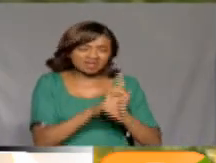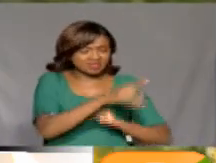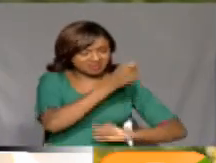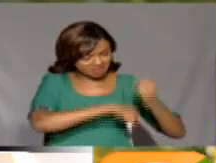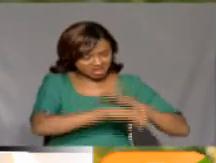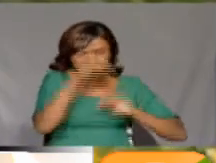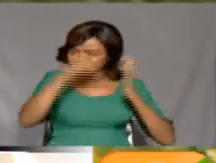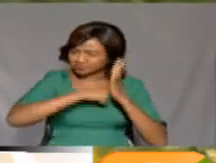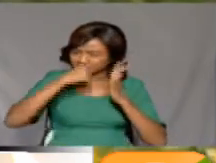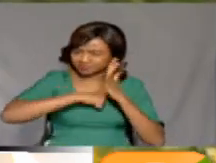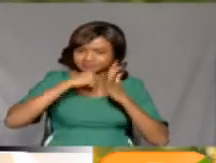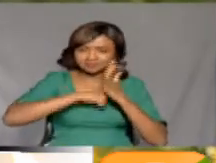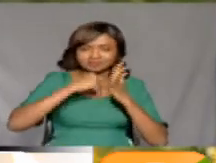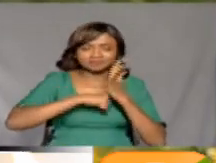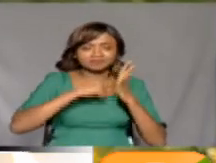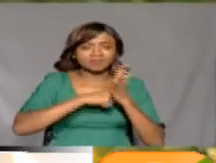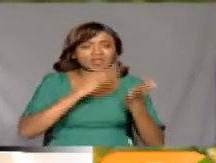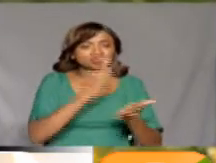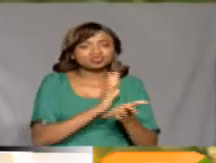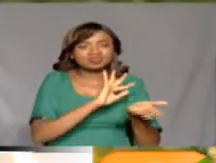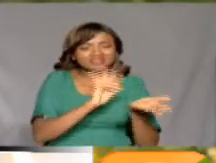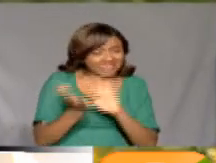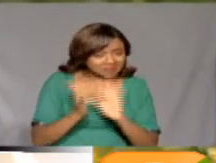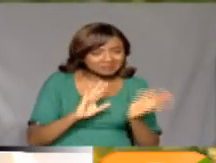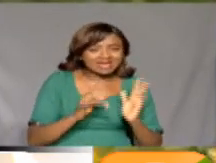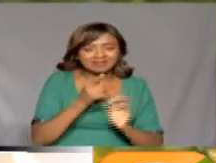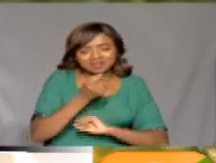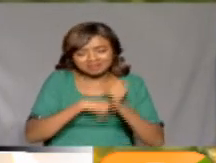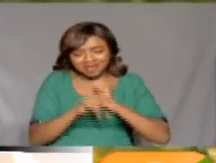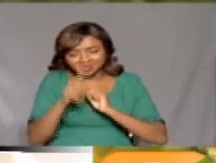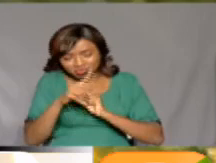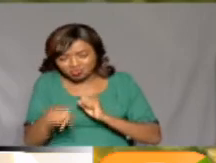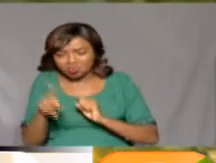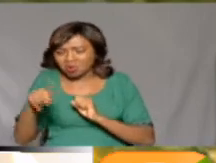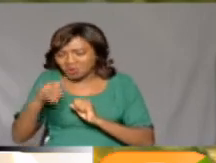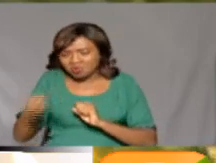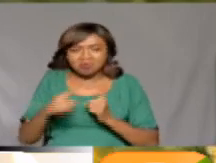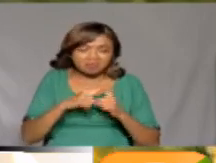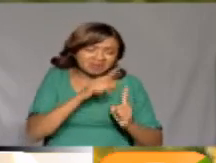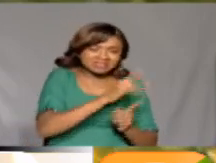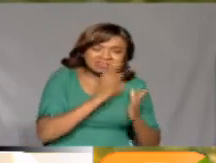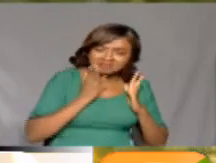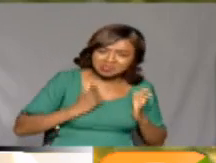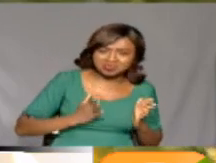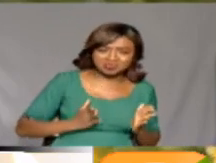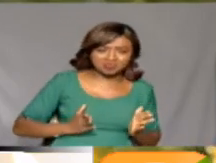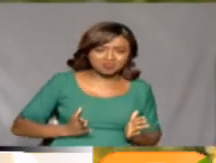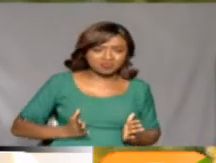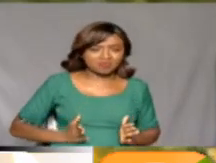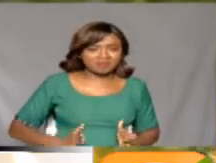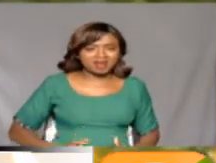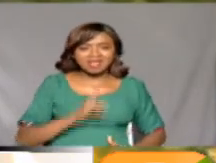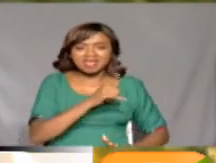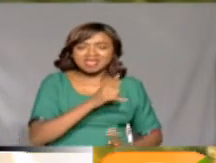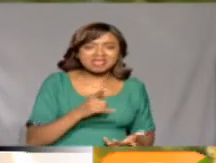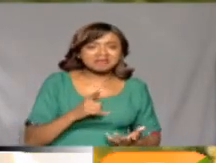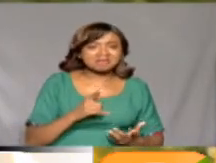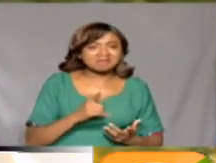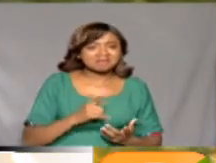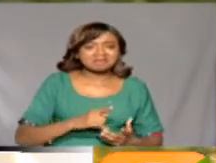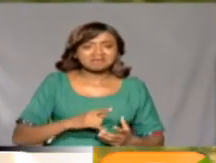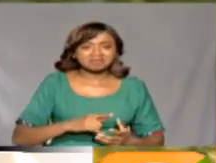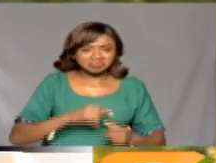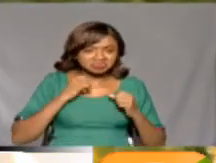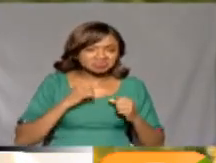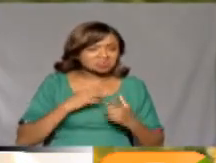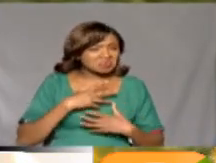best. He may have gotten things here and there wrong. Mm-hmm. He's a human being, yeah? He's not an angel. And but he